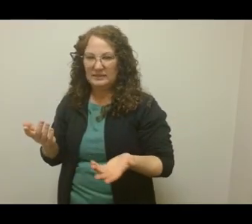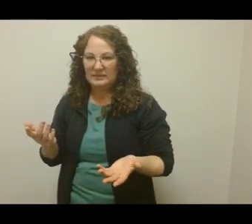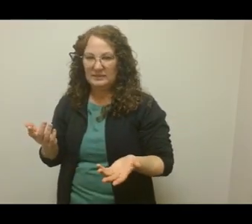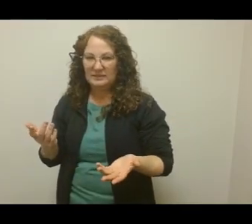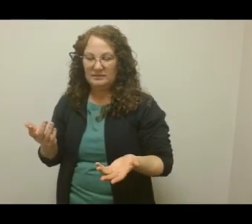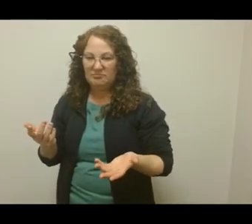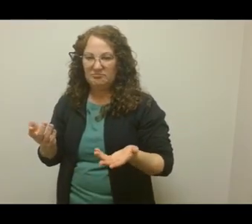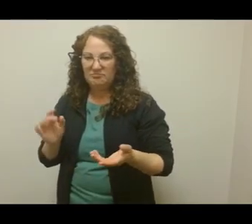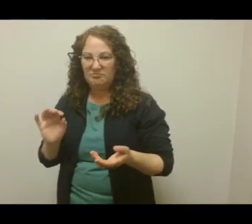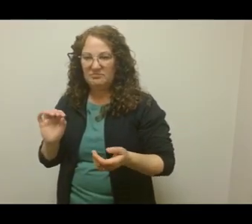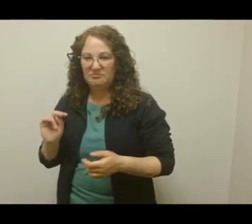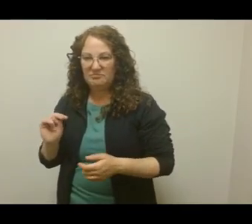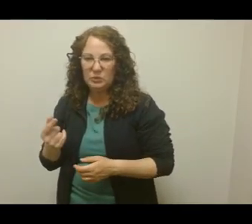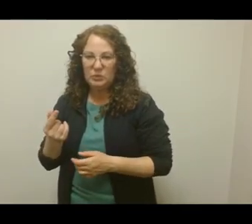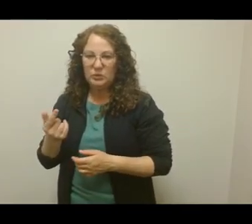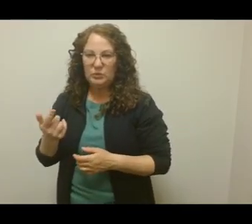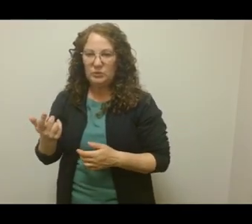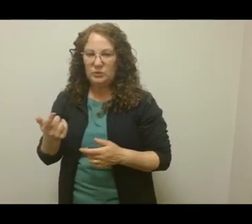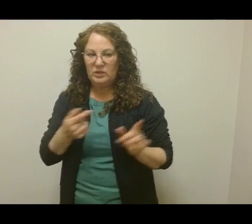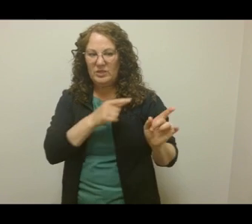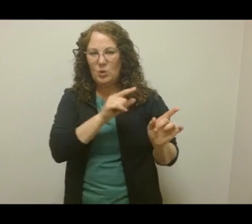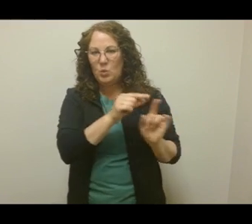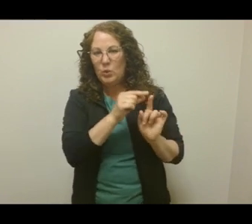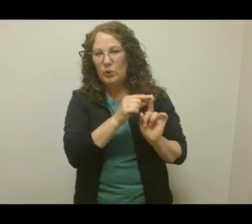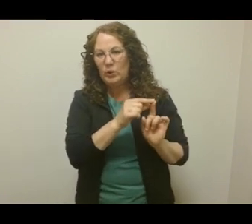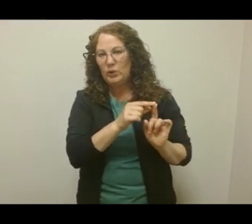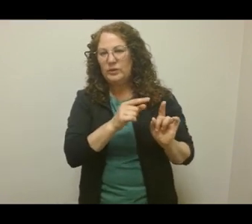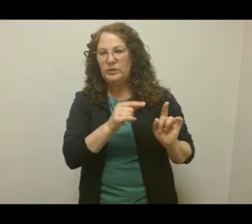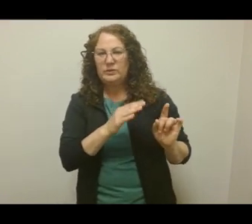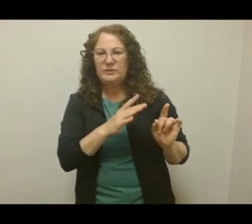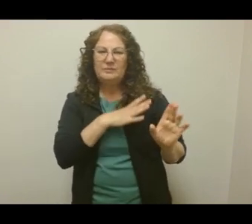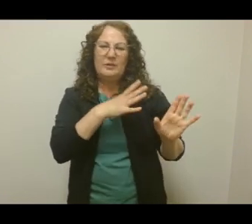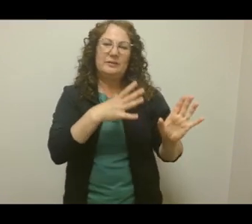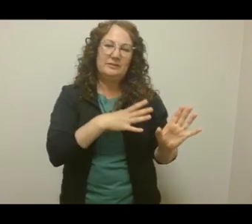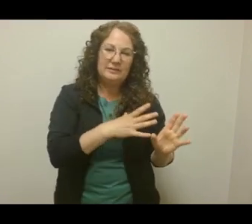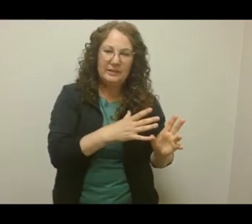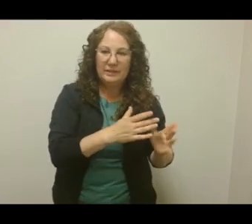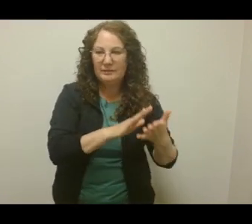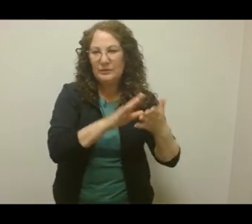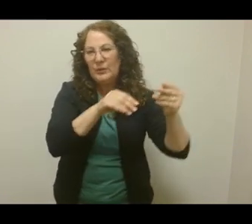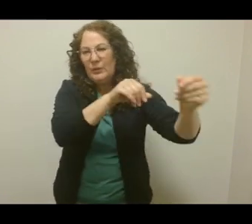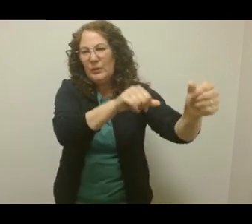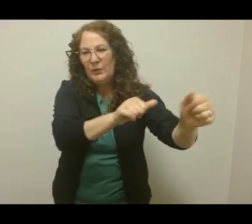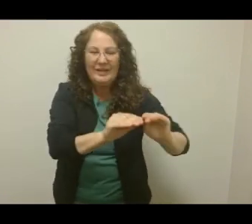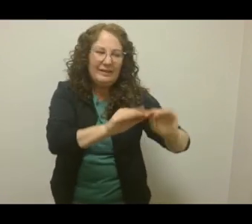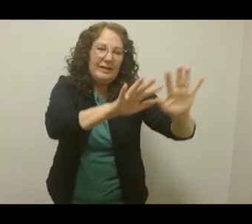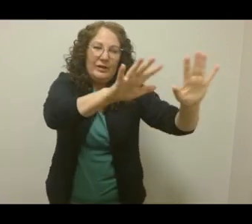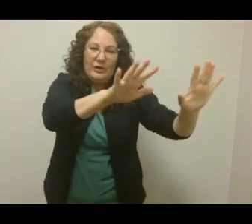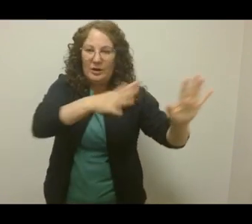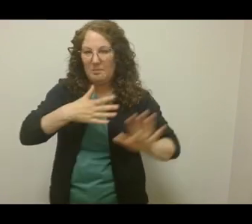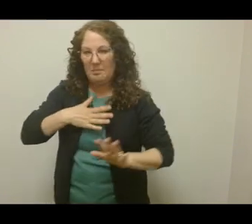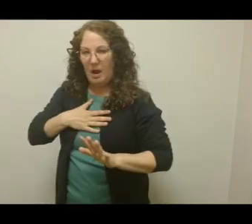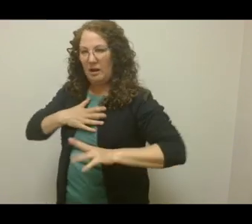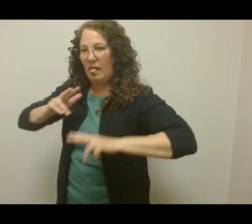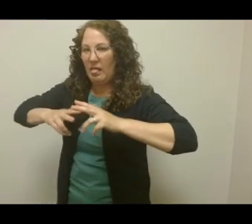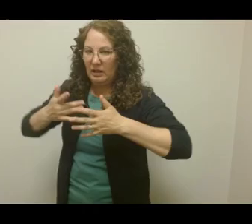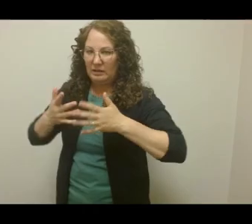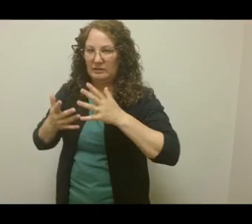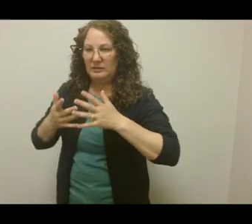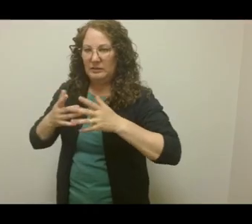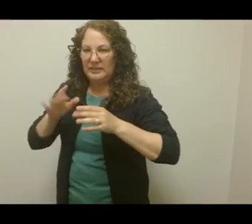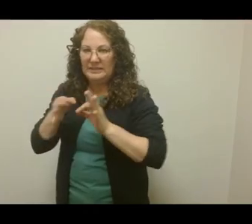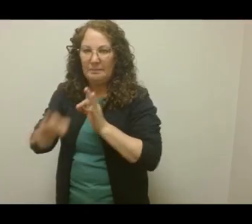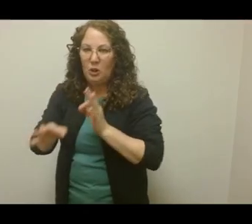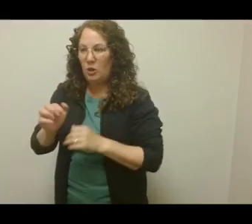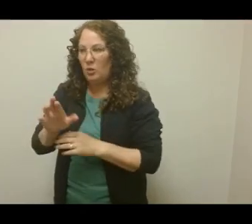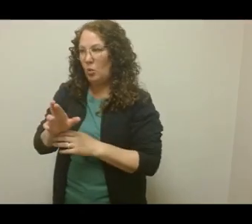it's worded better and that the phrasing is so elegant and good and clear, and yours might feel either really simple